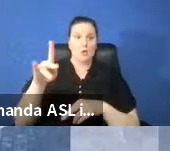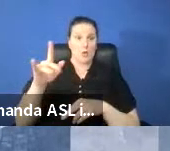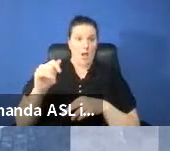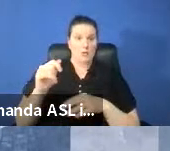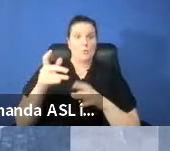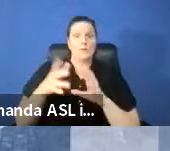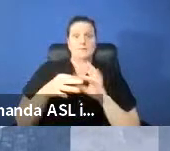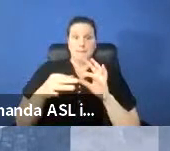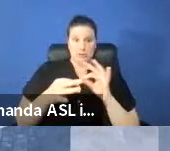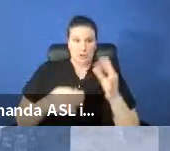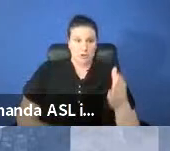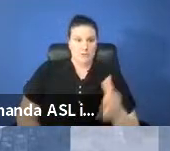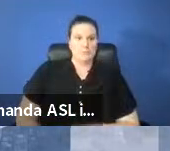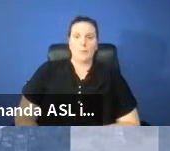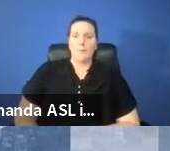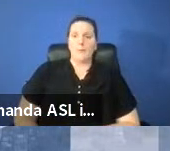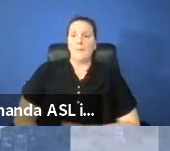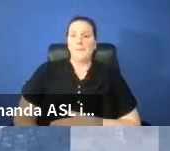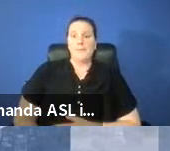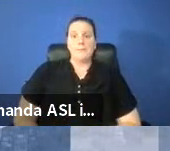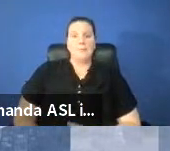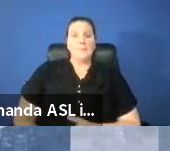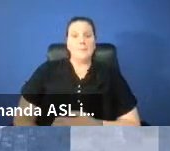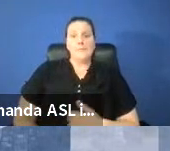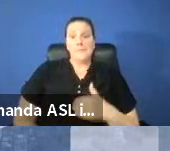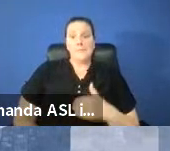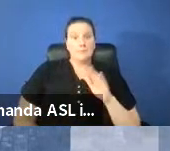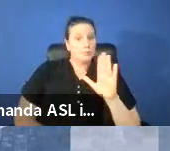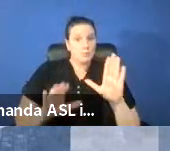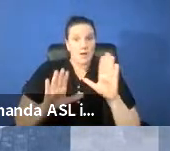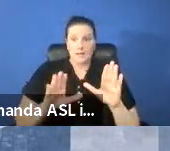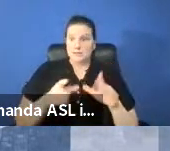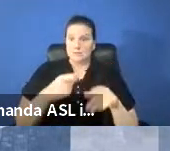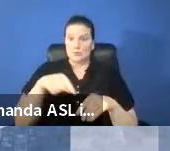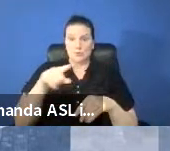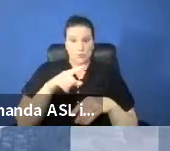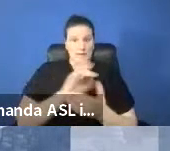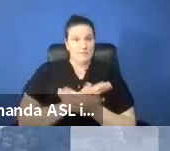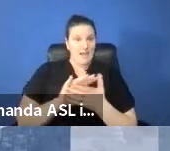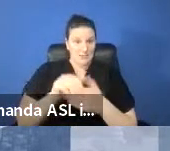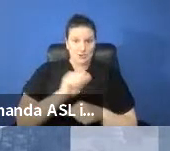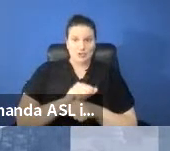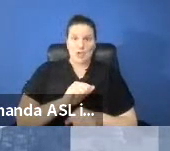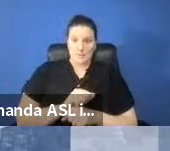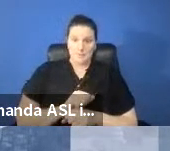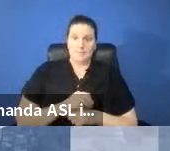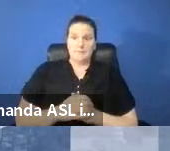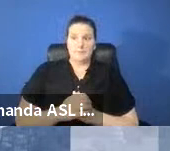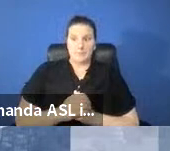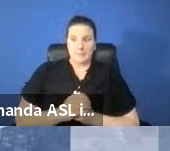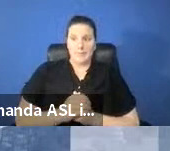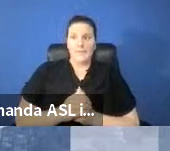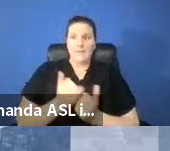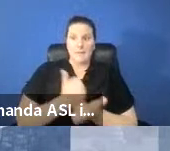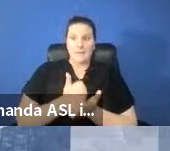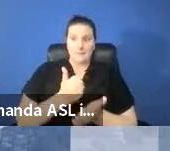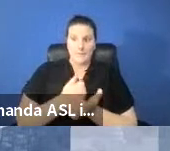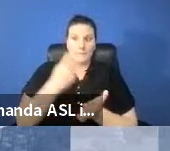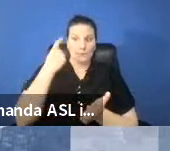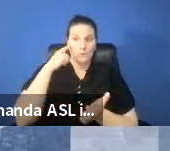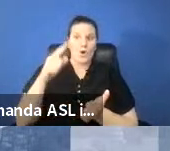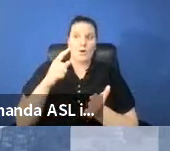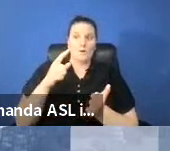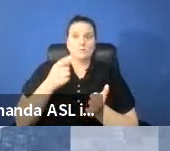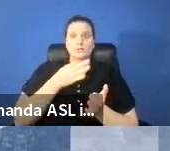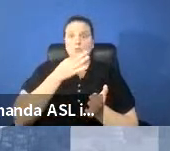Yolanda mentioned. Great, and that's and you guys are doing a nice job of priming us for the upcoming